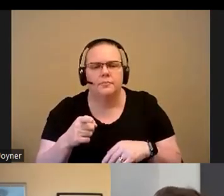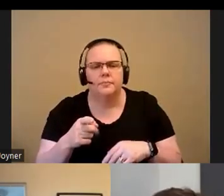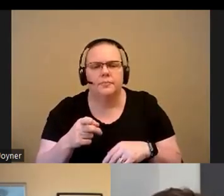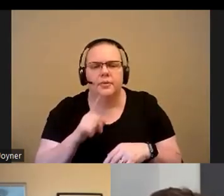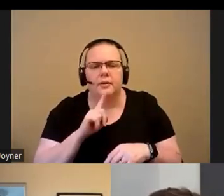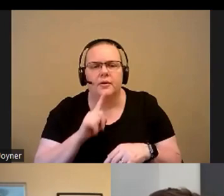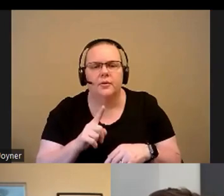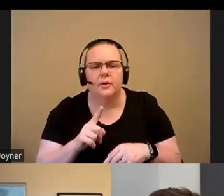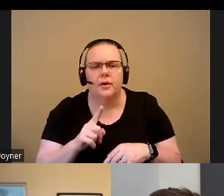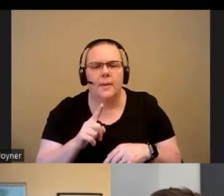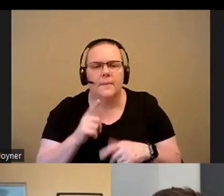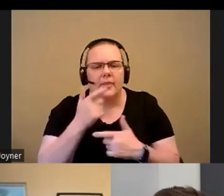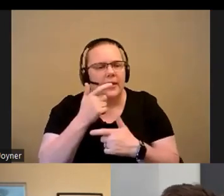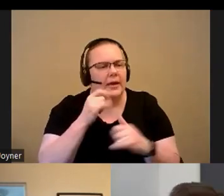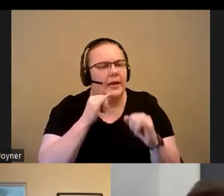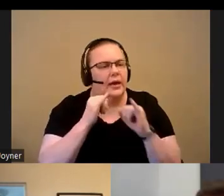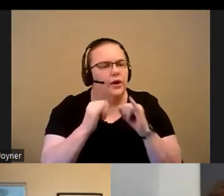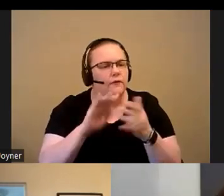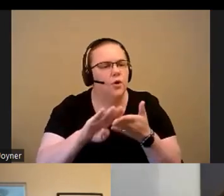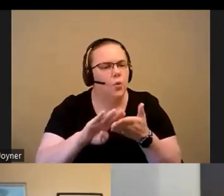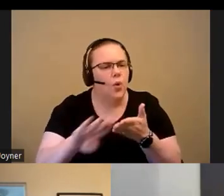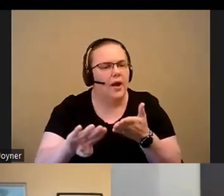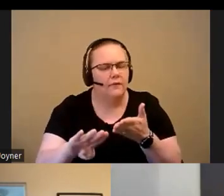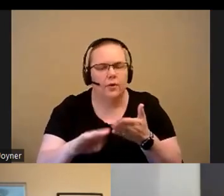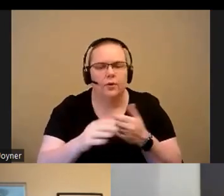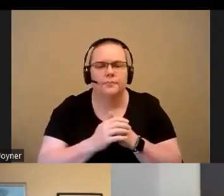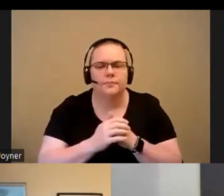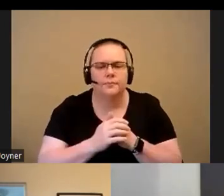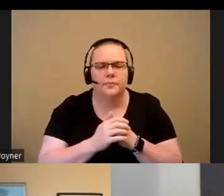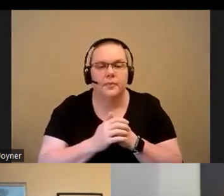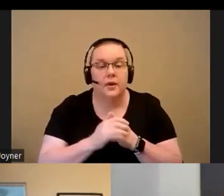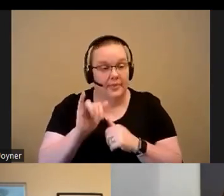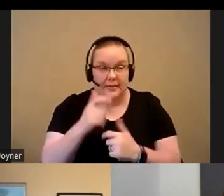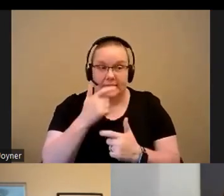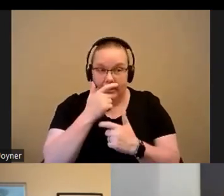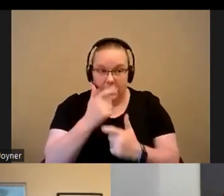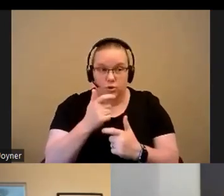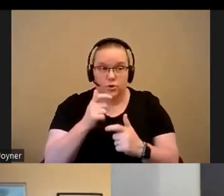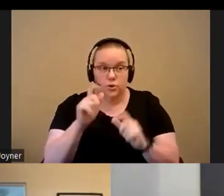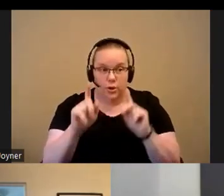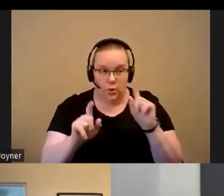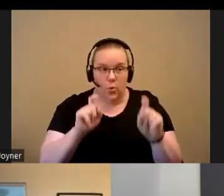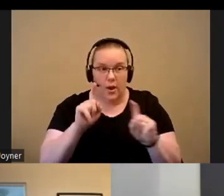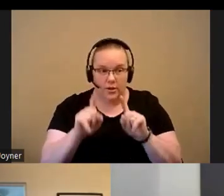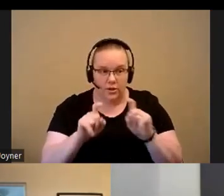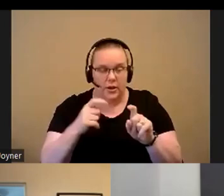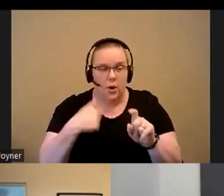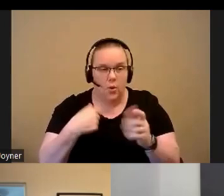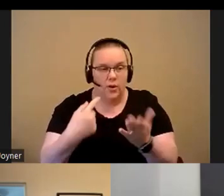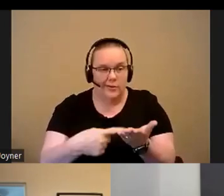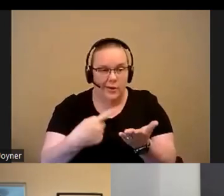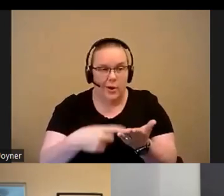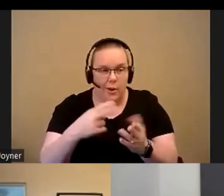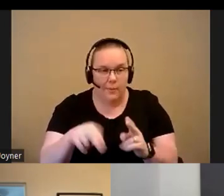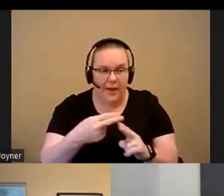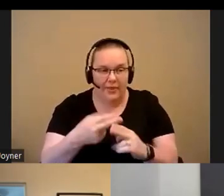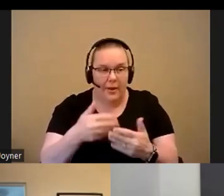interview waiver that they've provided since? Okay, so that's an interesting question. And it's something I wanted to touch on before we leave this.